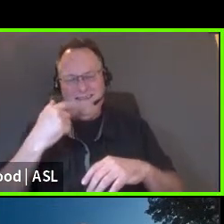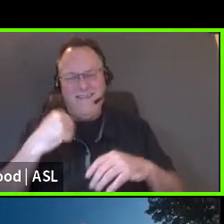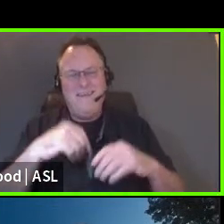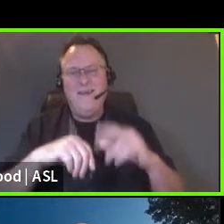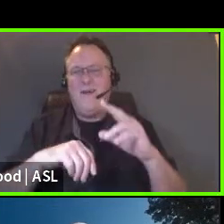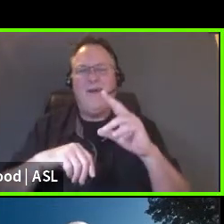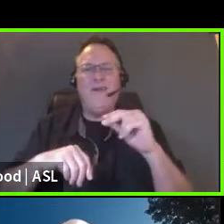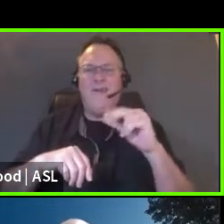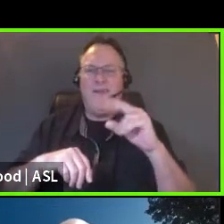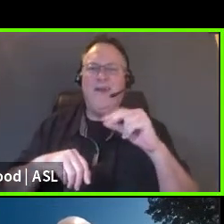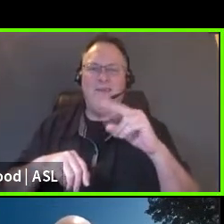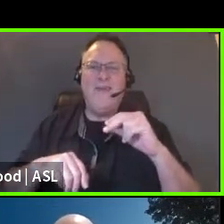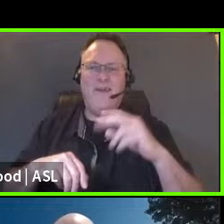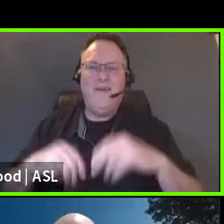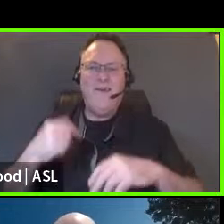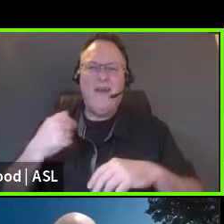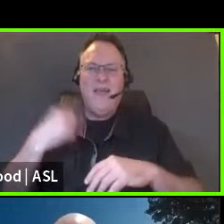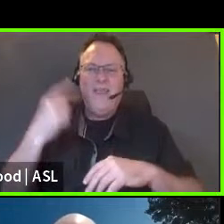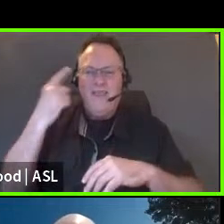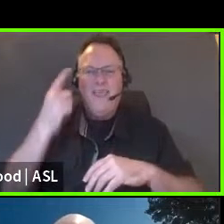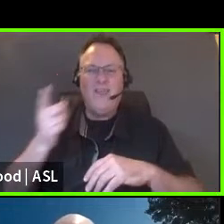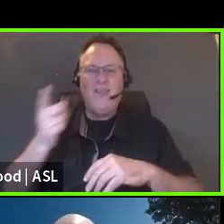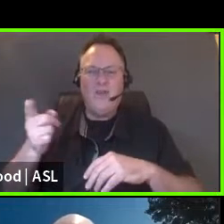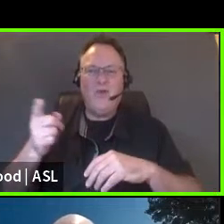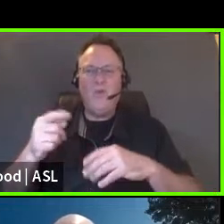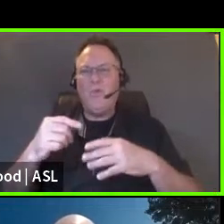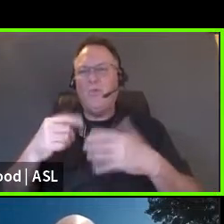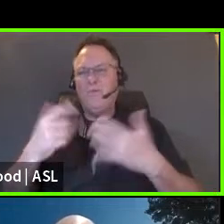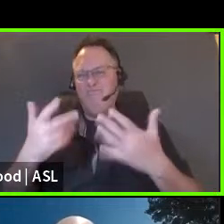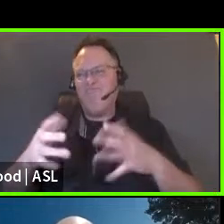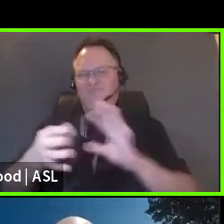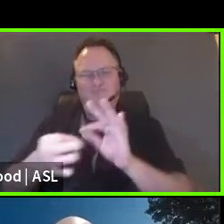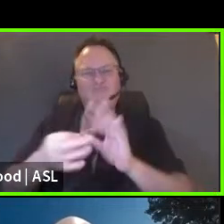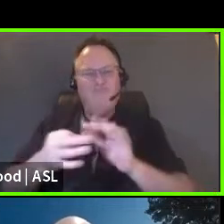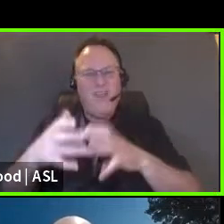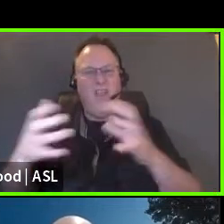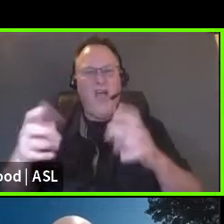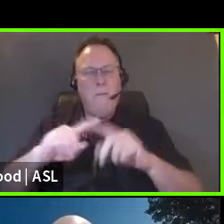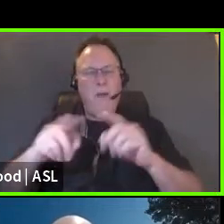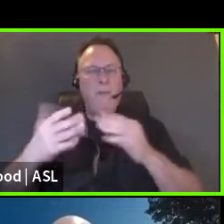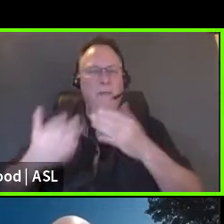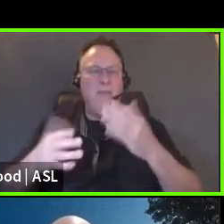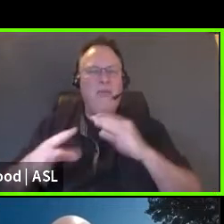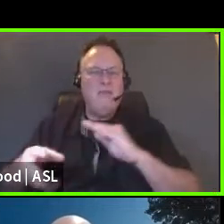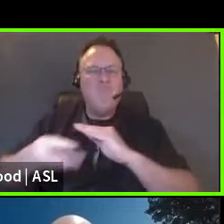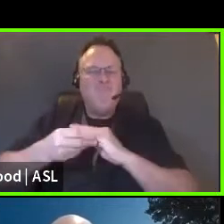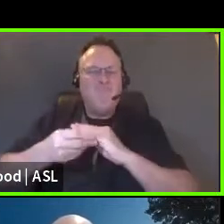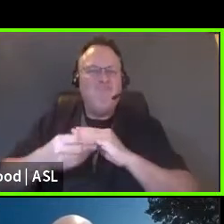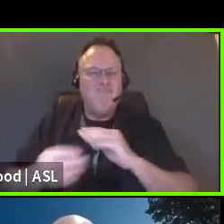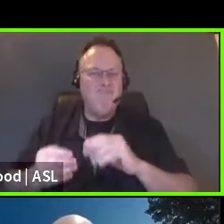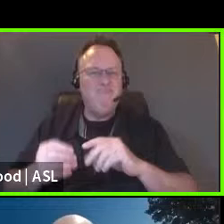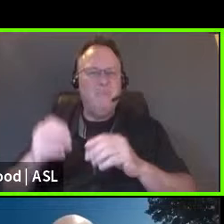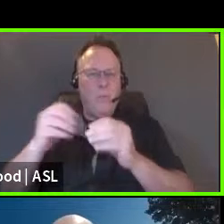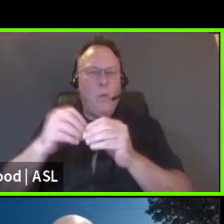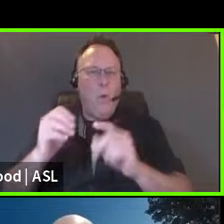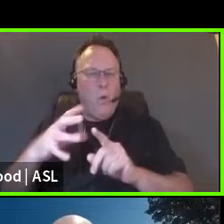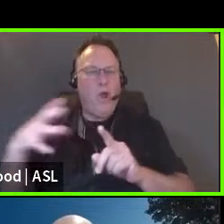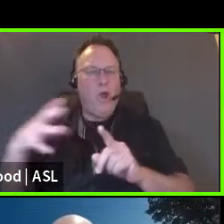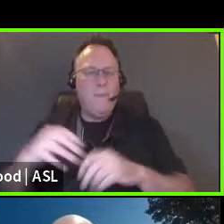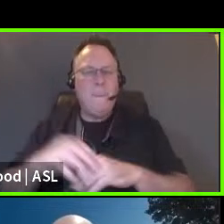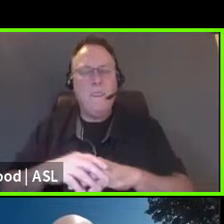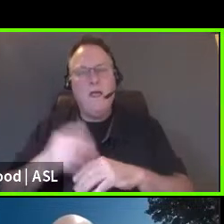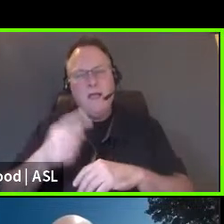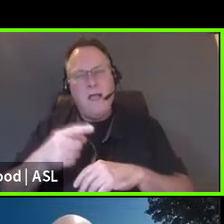No, I think you got a lot of it. I just wanted to add a little finer point on it. So there's a couple